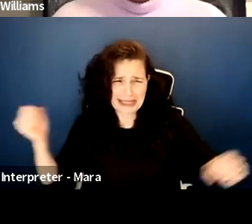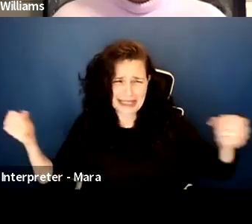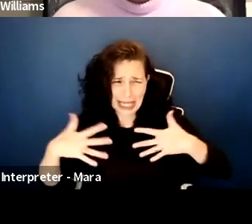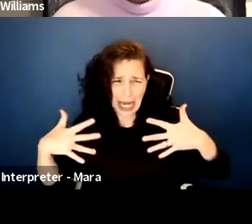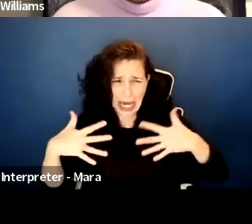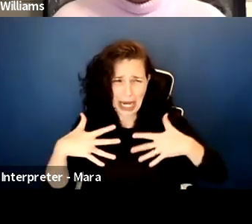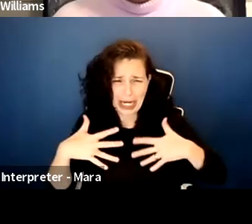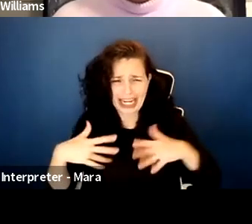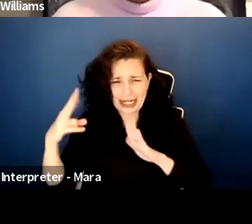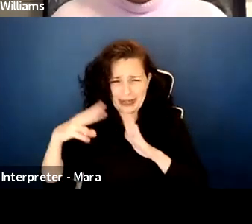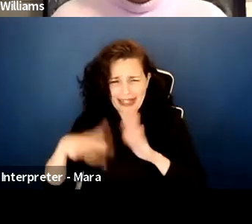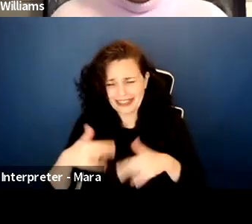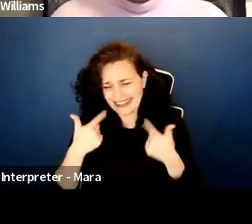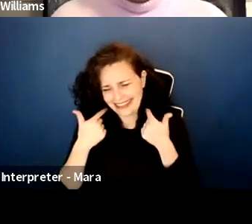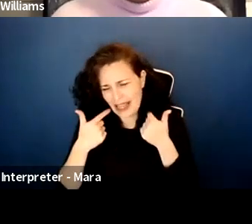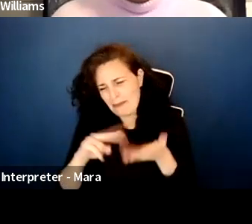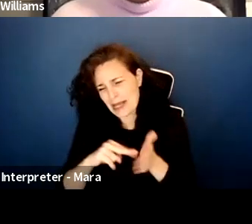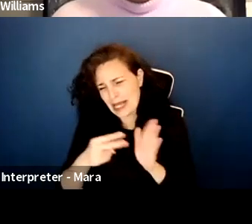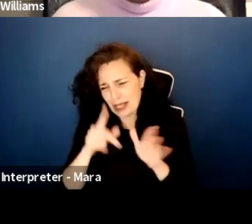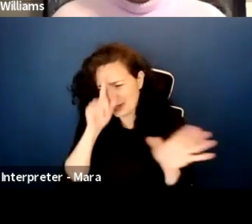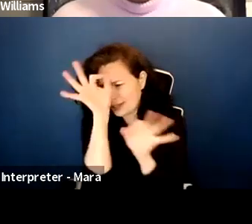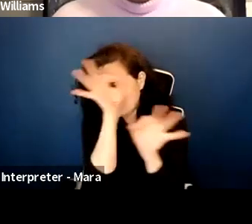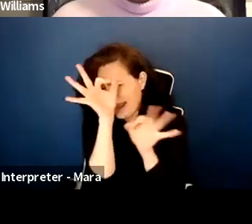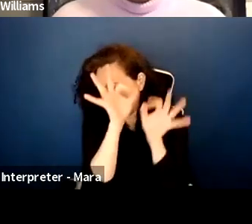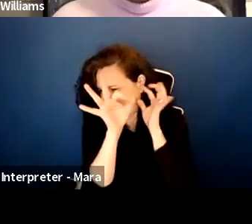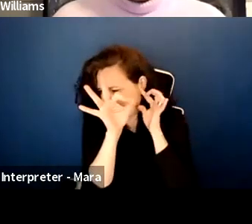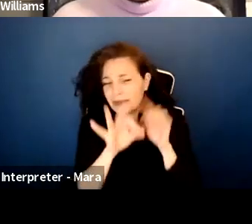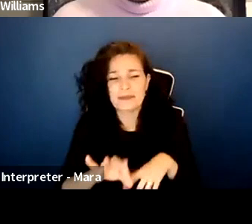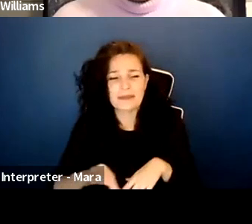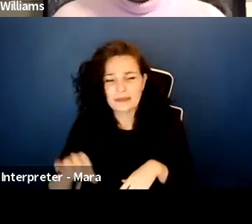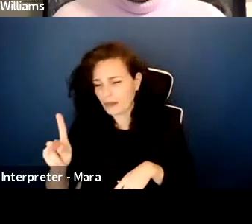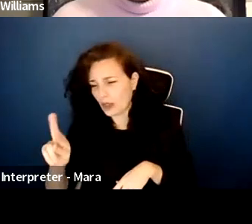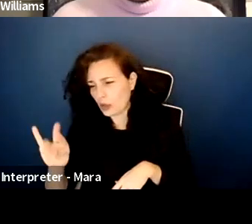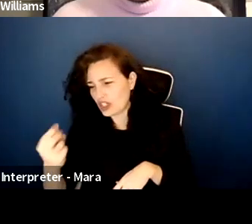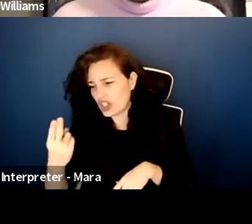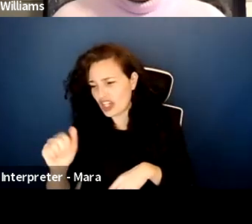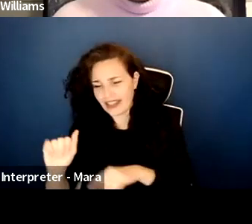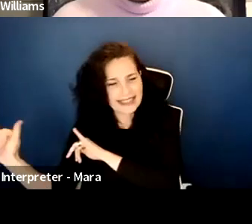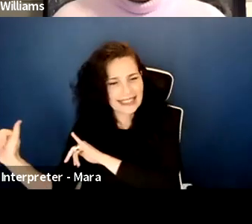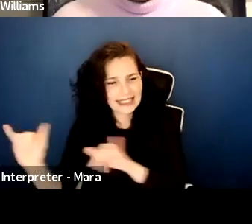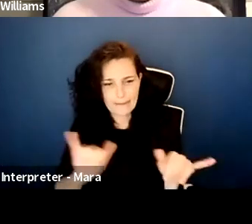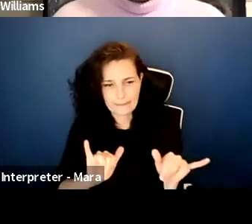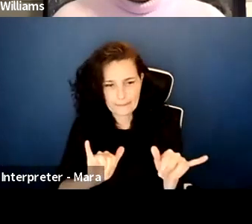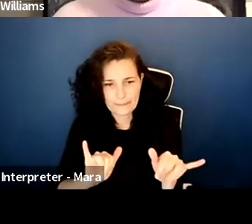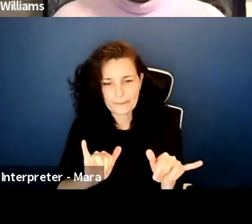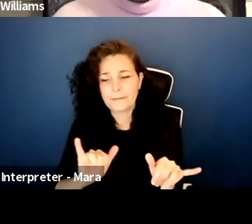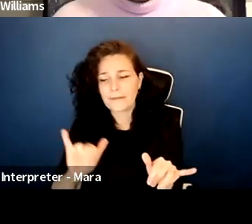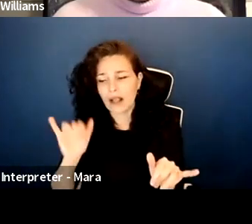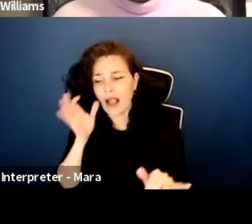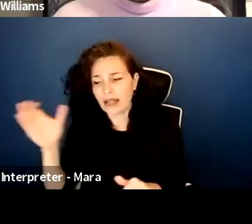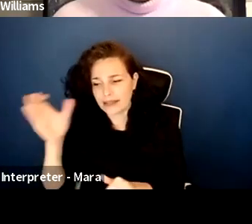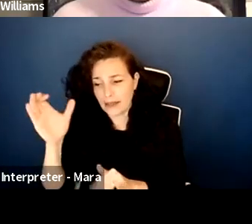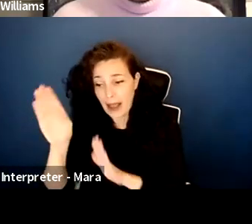Well, I say the same thing about the reader as I do your backdrop. Anything that pulls focus away from